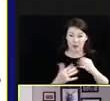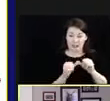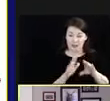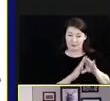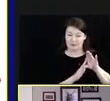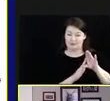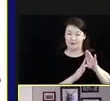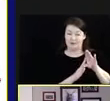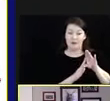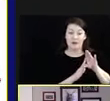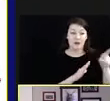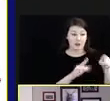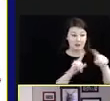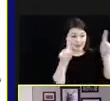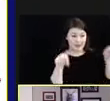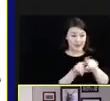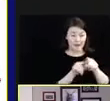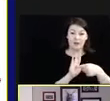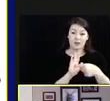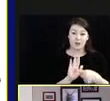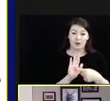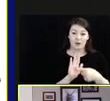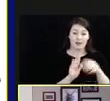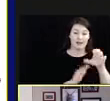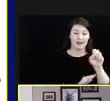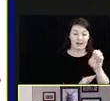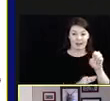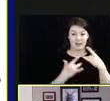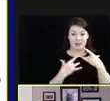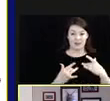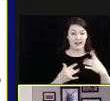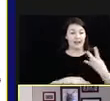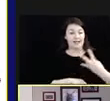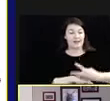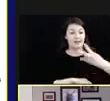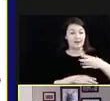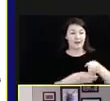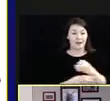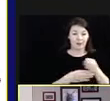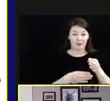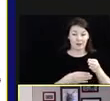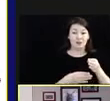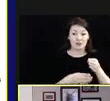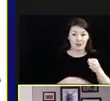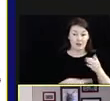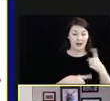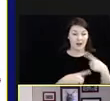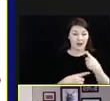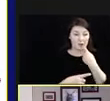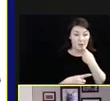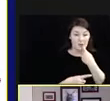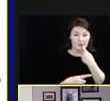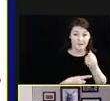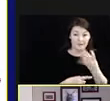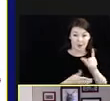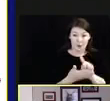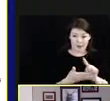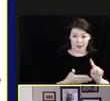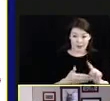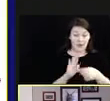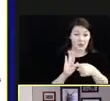slide that is showing you our case trends, our 7-day moving average shown in red there. The last couple of weeks, I've been sharing data with